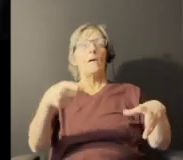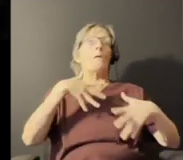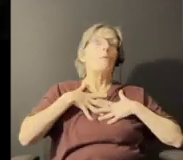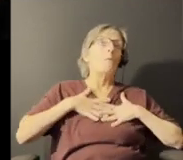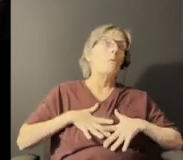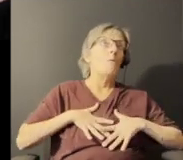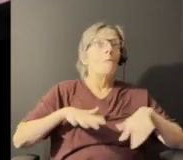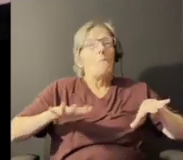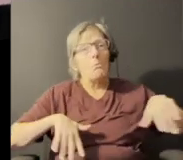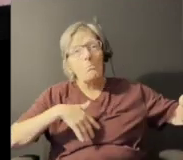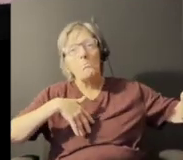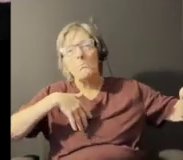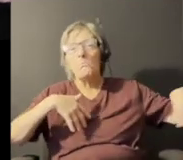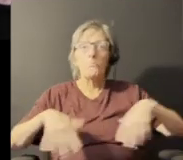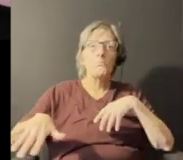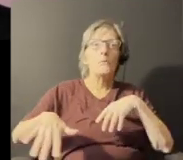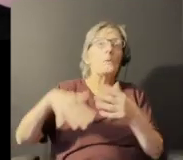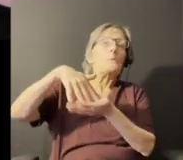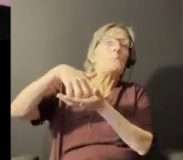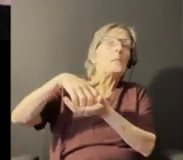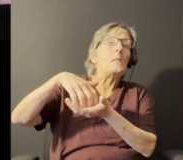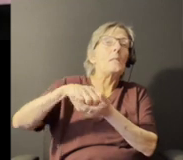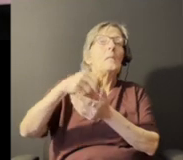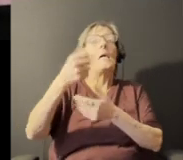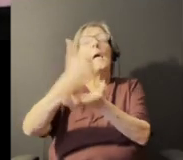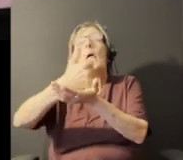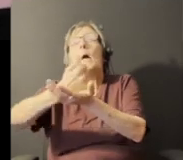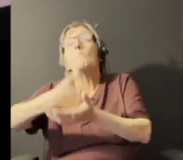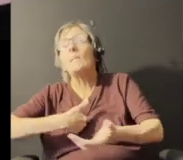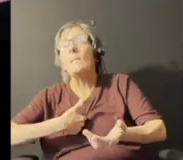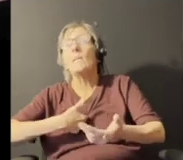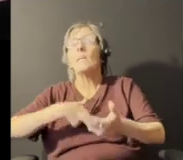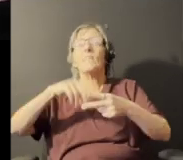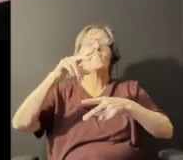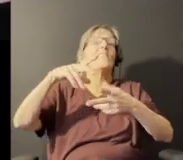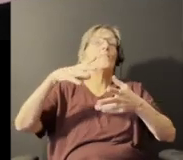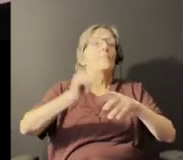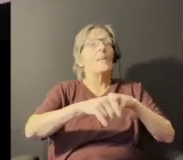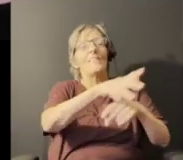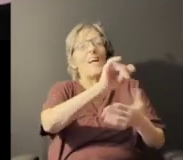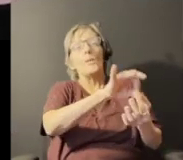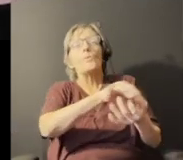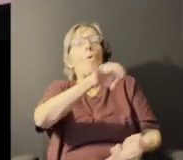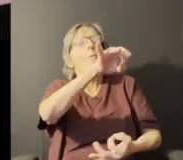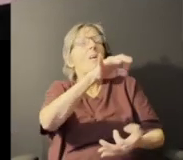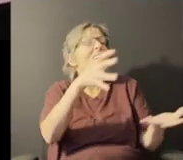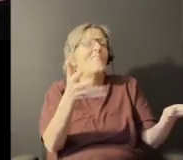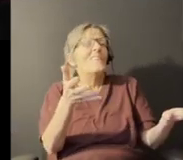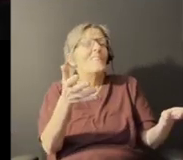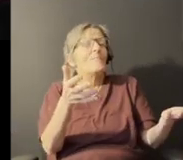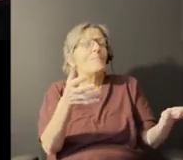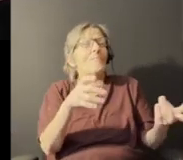know, downtrodden, weak, help me sort of, you know, soul.